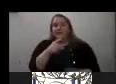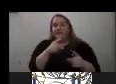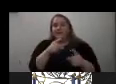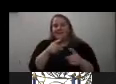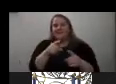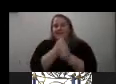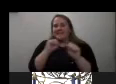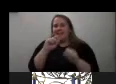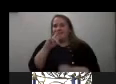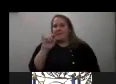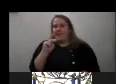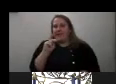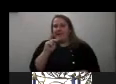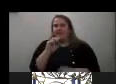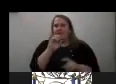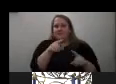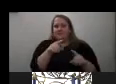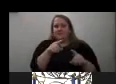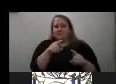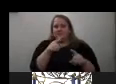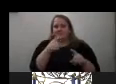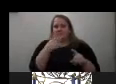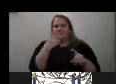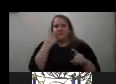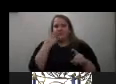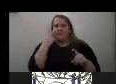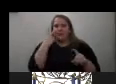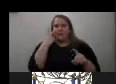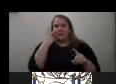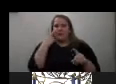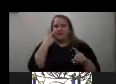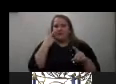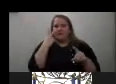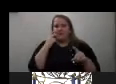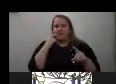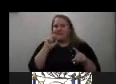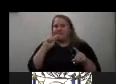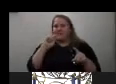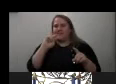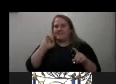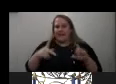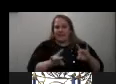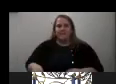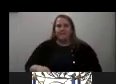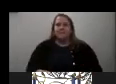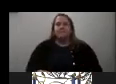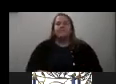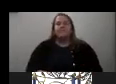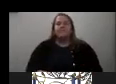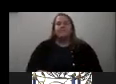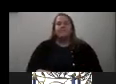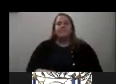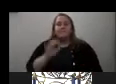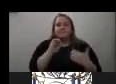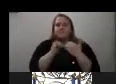where we would put the snap onto the, you can see the snaps on the leotards in the center of the picture also. And that is how